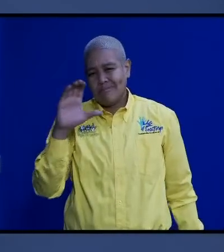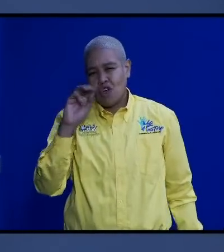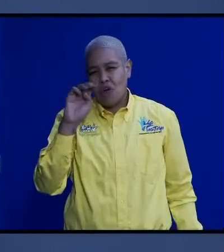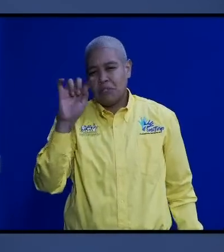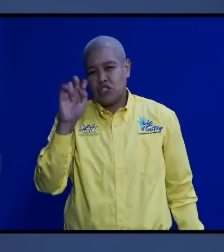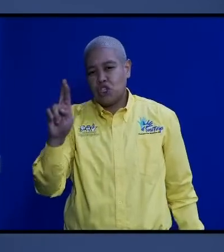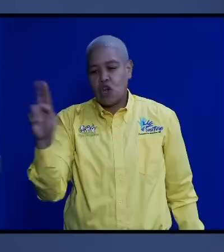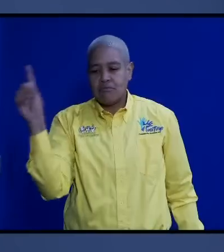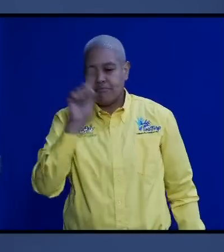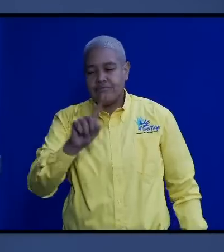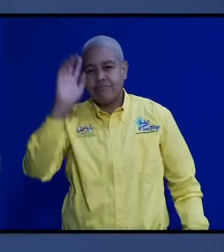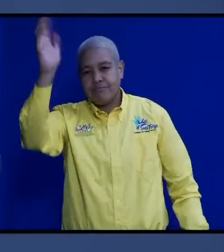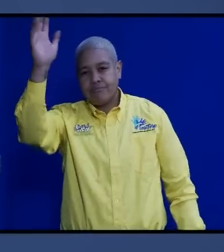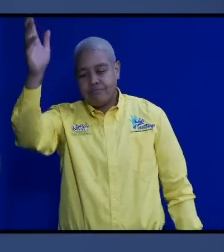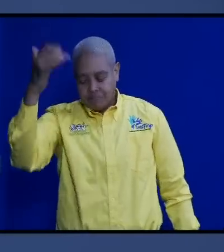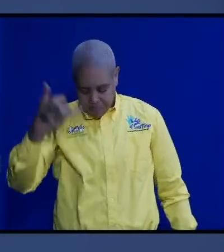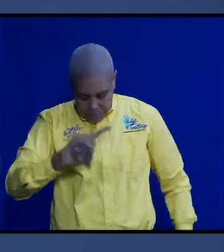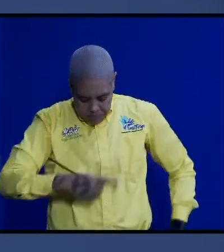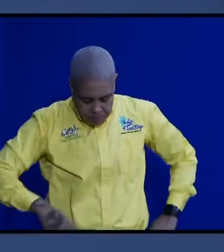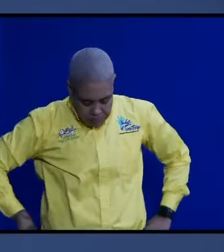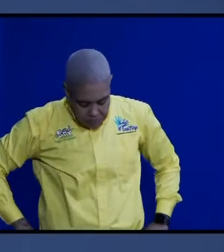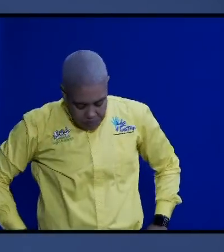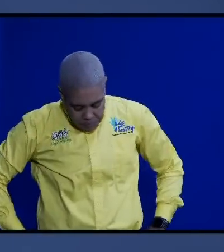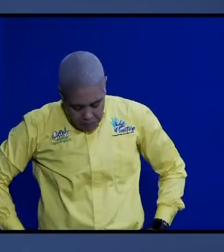to give his presentation.